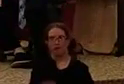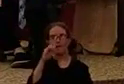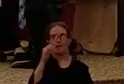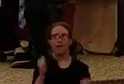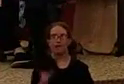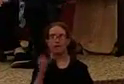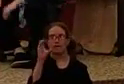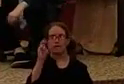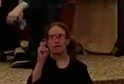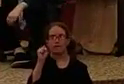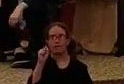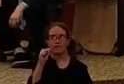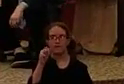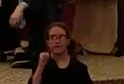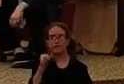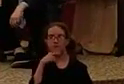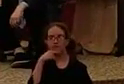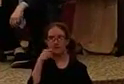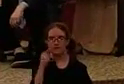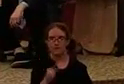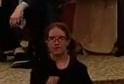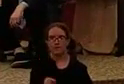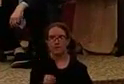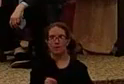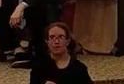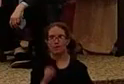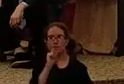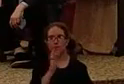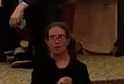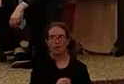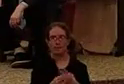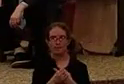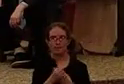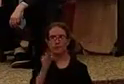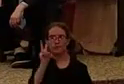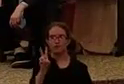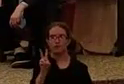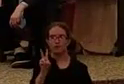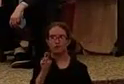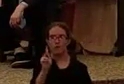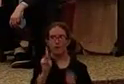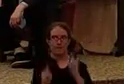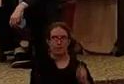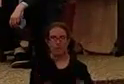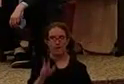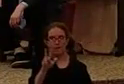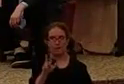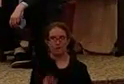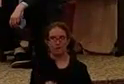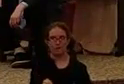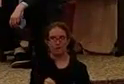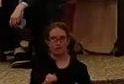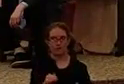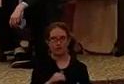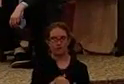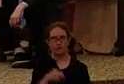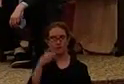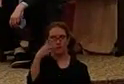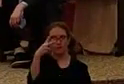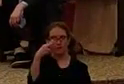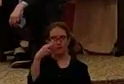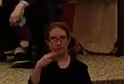custom, when there was a covenant between two people, amen, they would walk between those cut